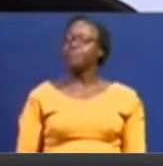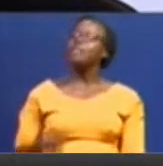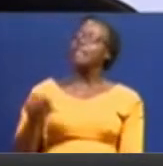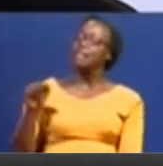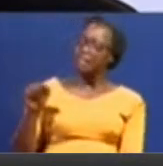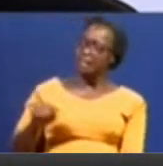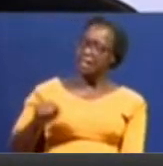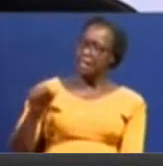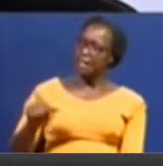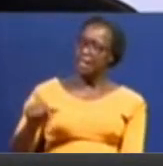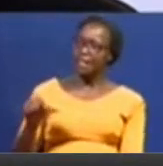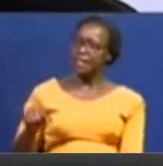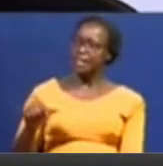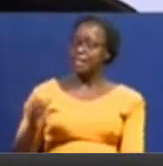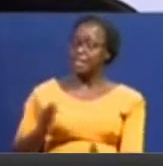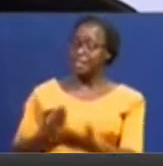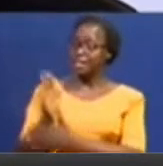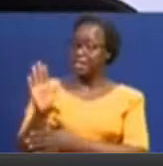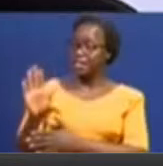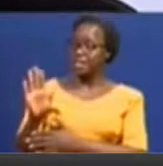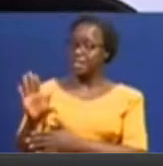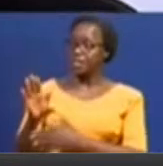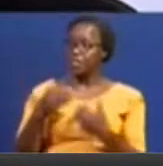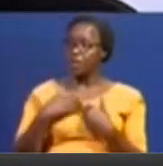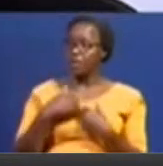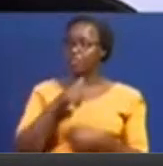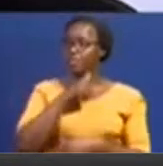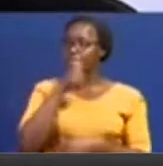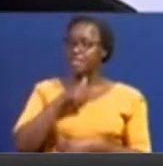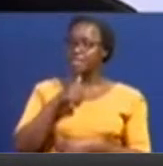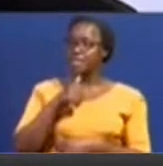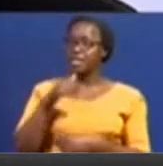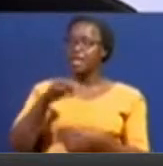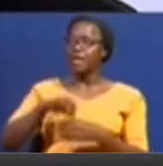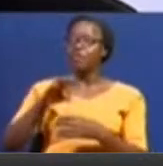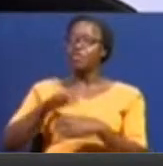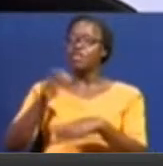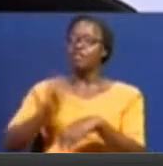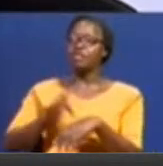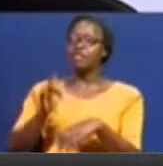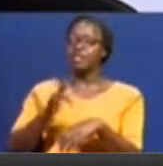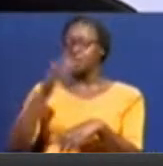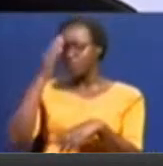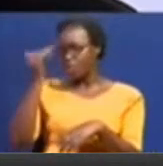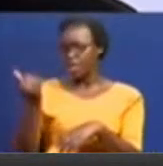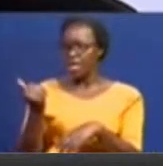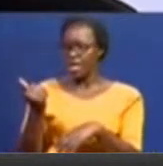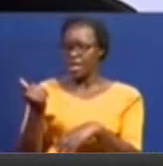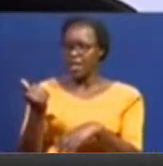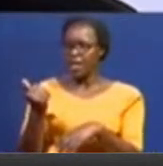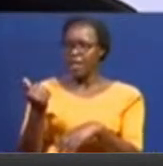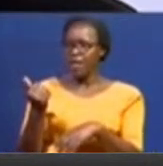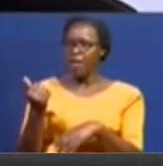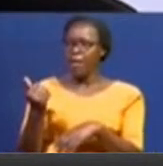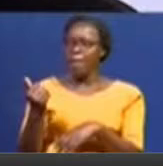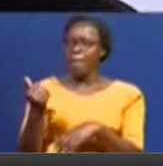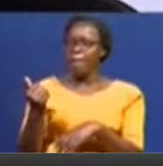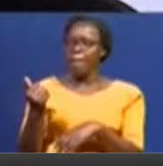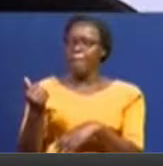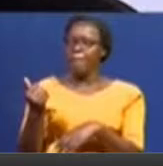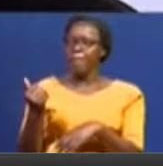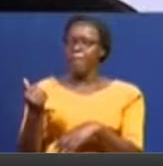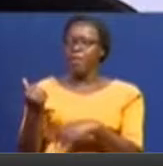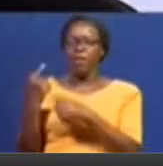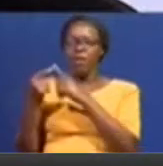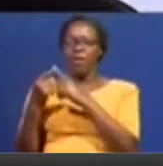that's their right to having a secret ballot is actually affected because I had an